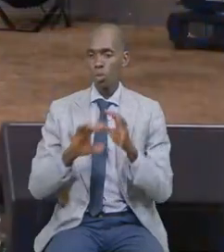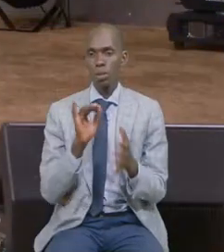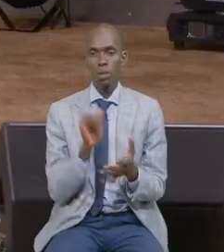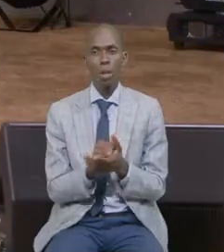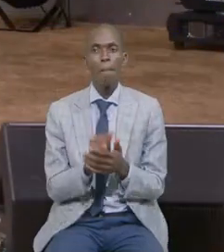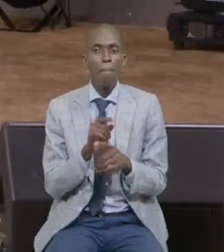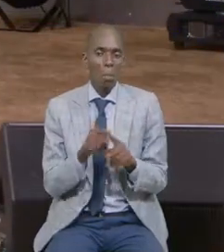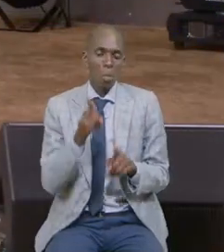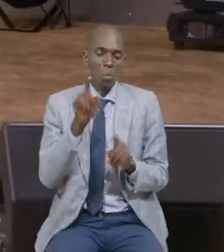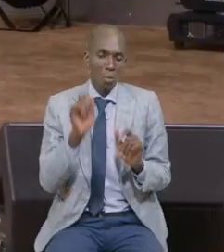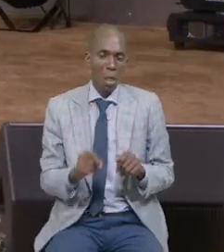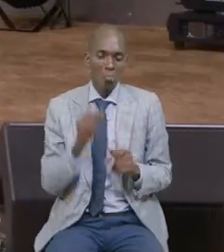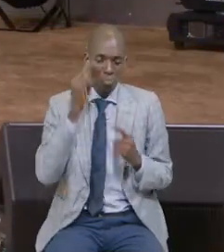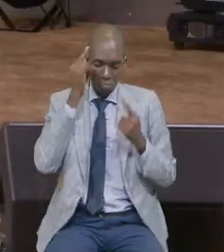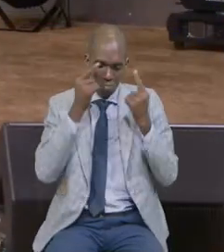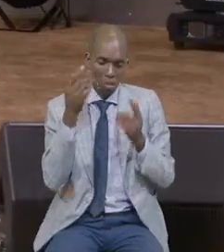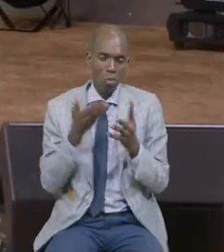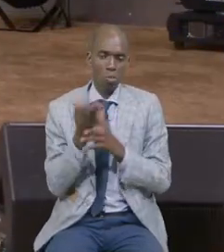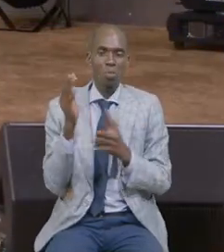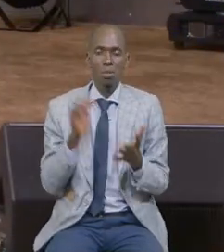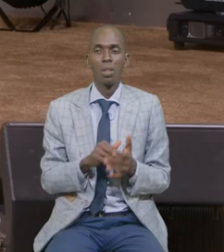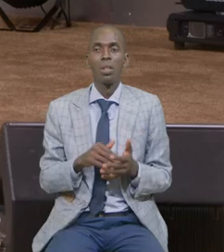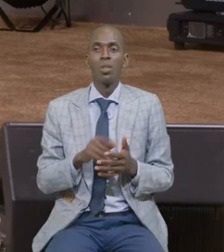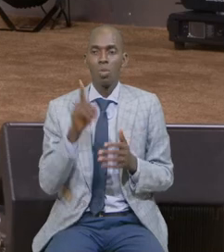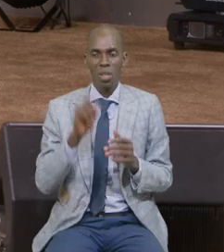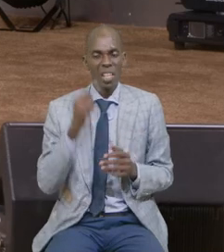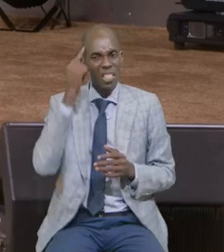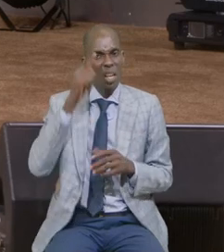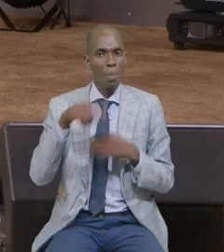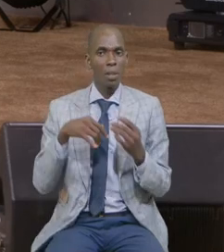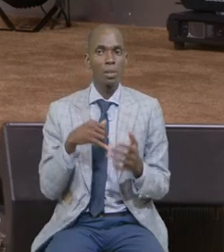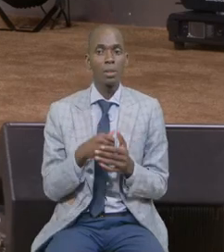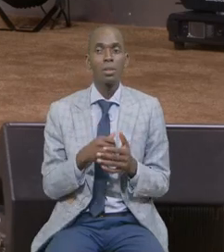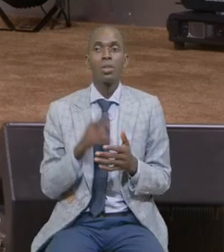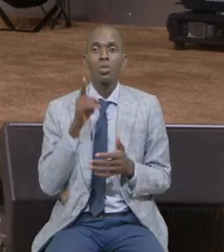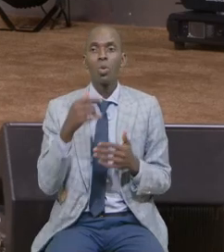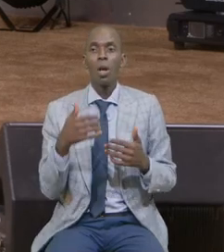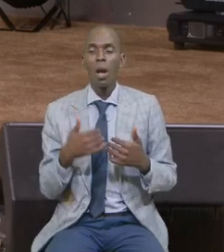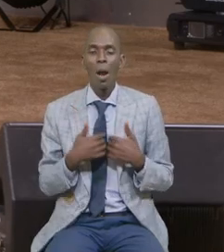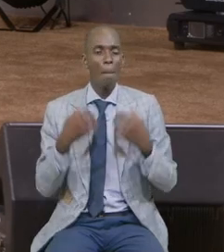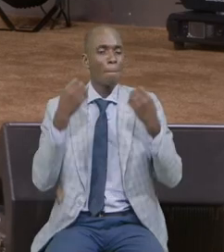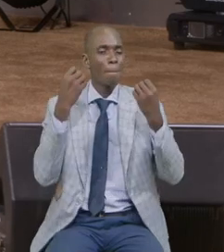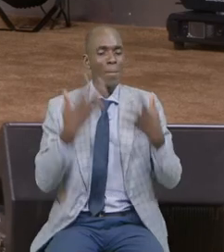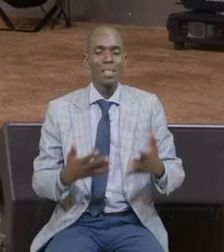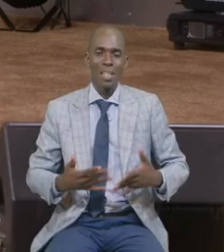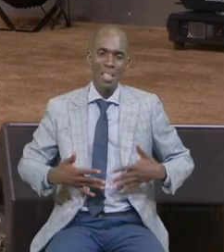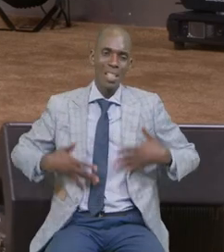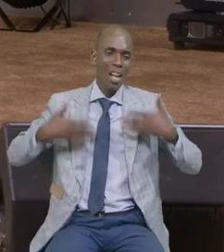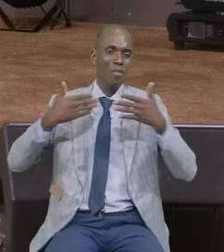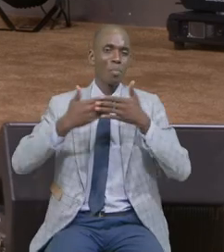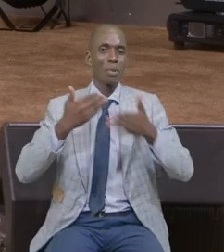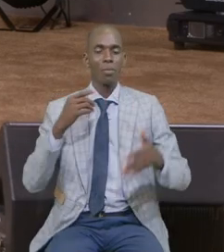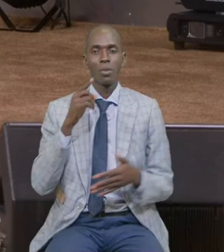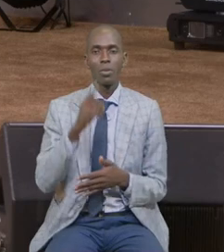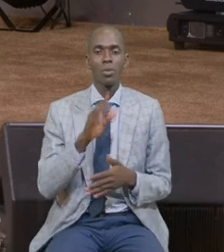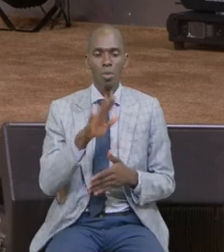can consider and you can think about it, you have a lot ahead of you, your life, your